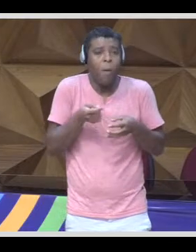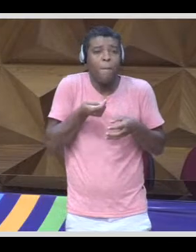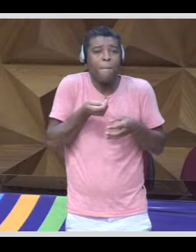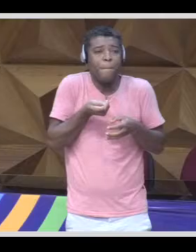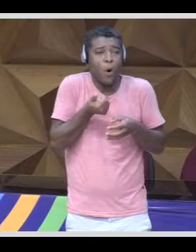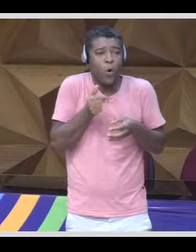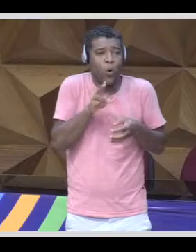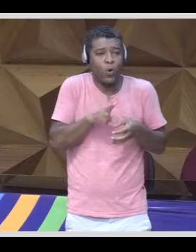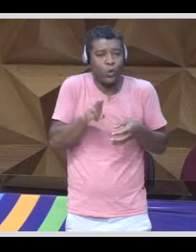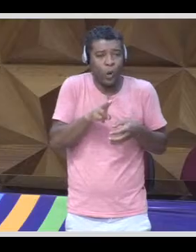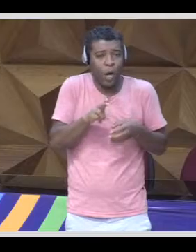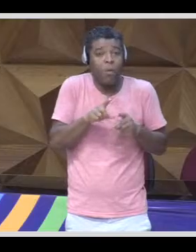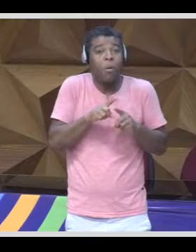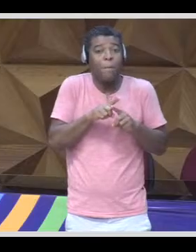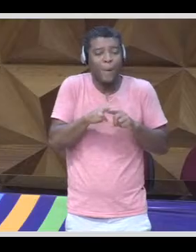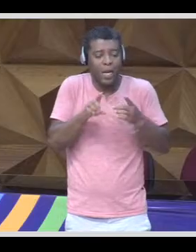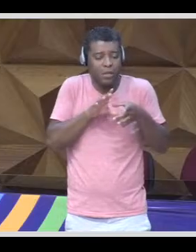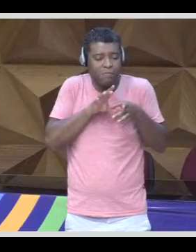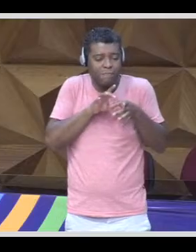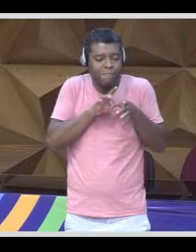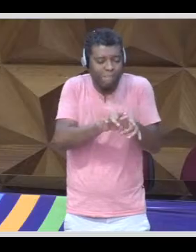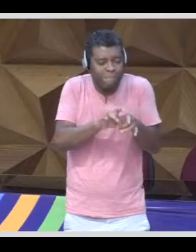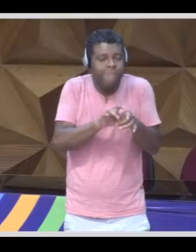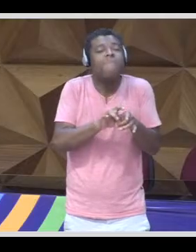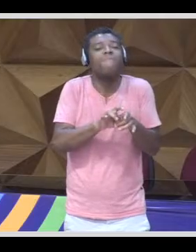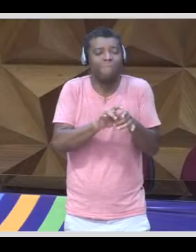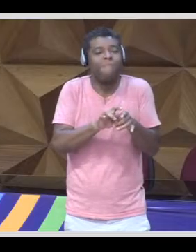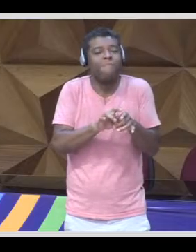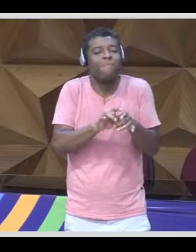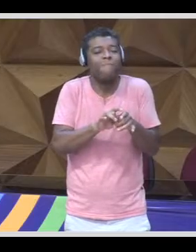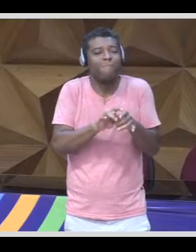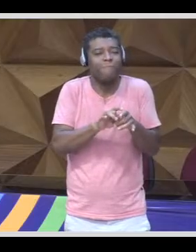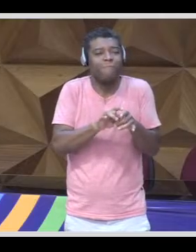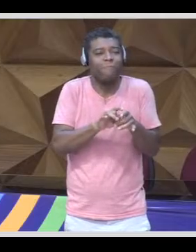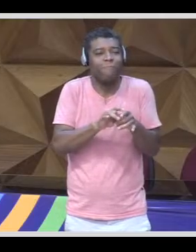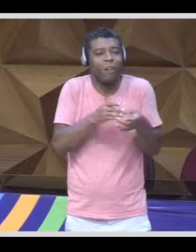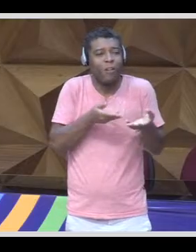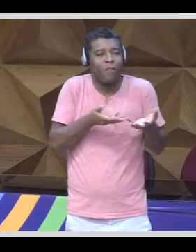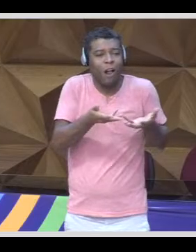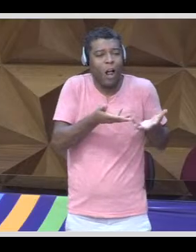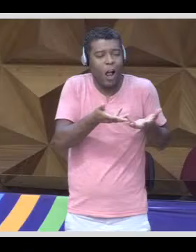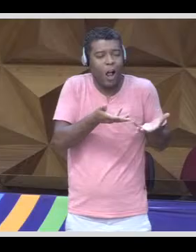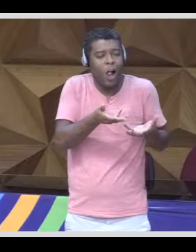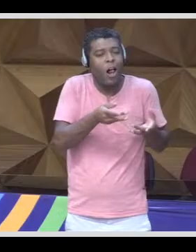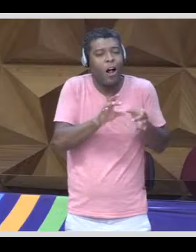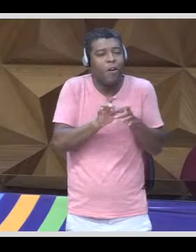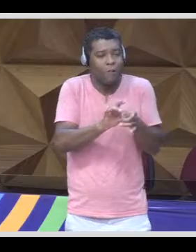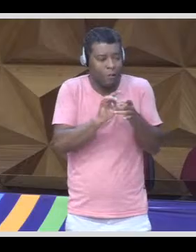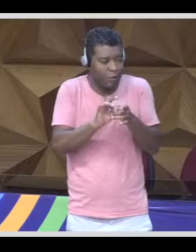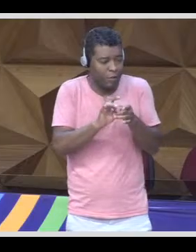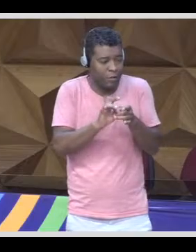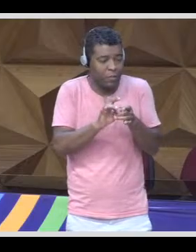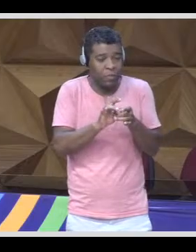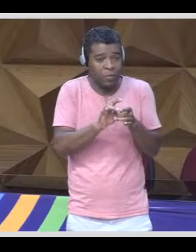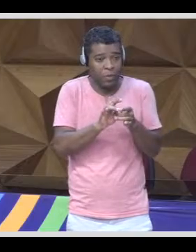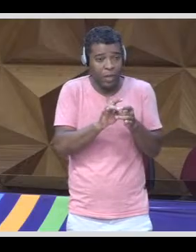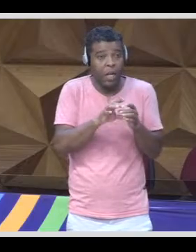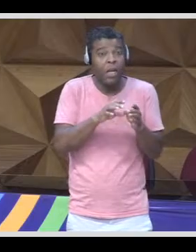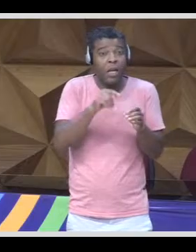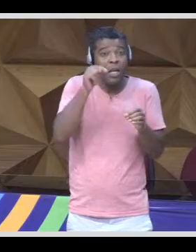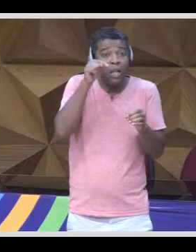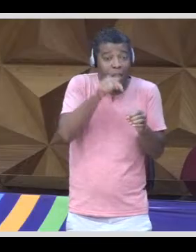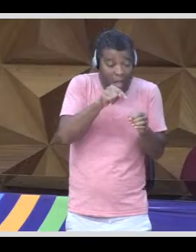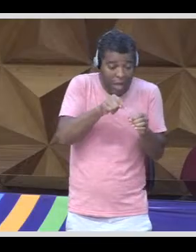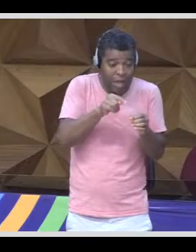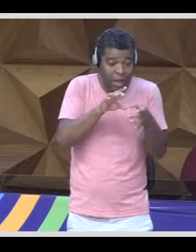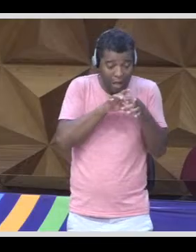still tightly connected. And if you look over time, this organization, community organization, increases